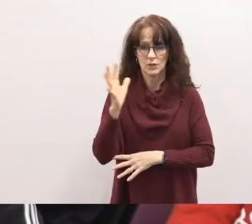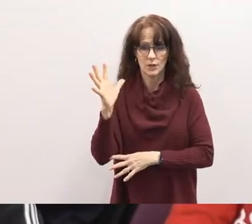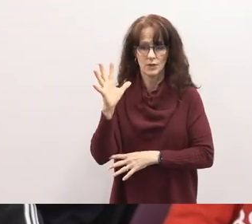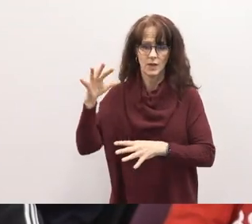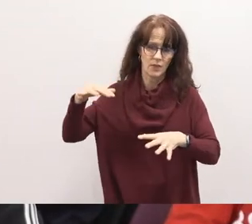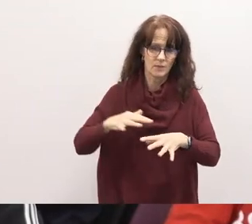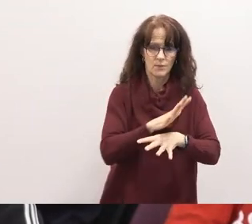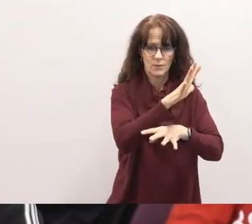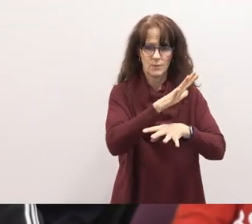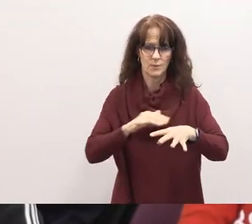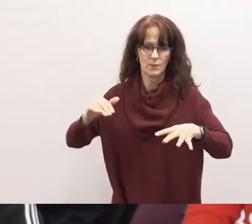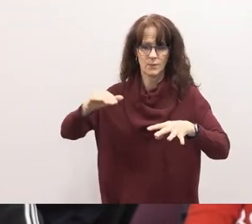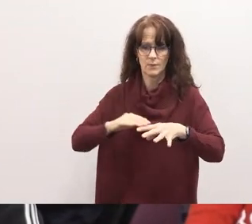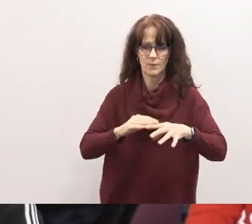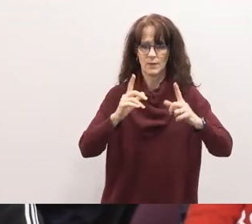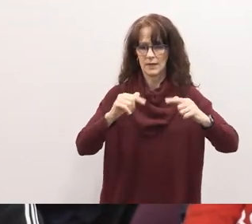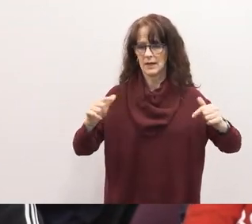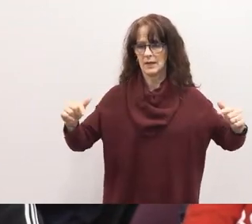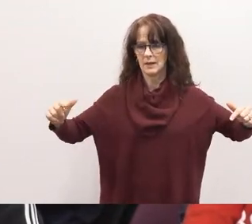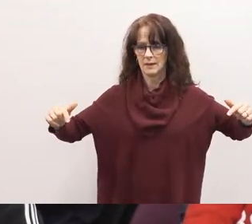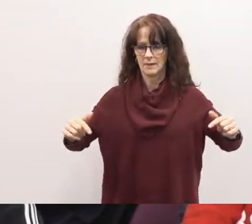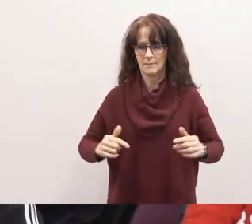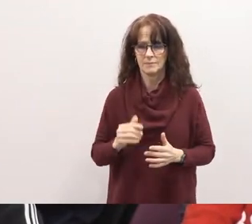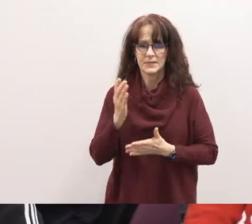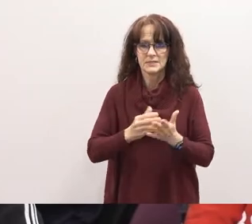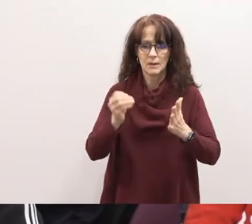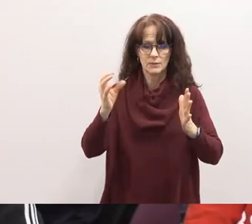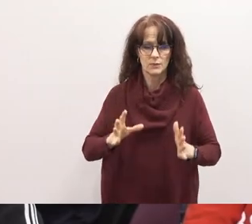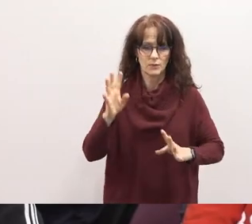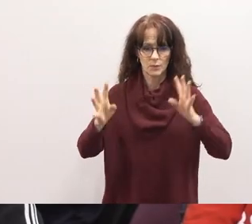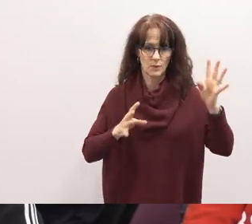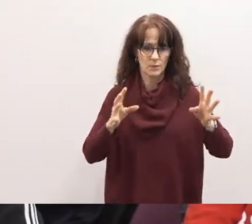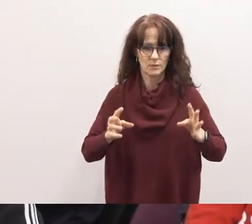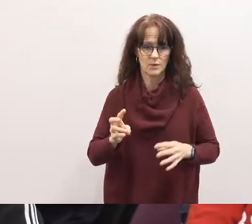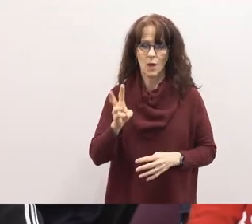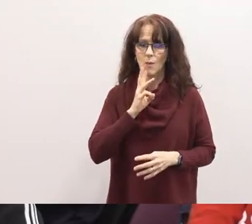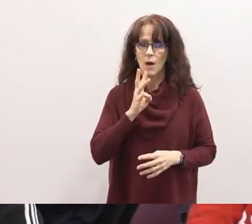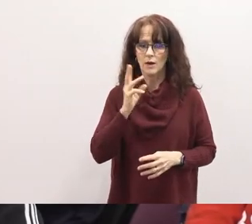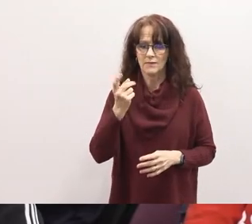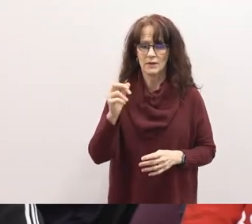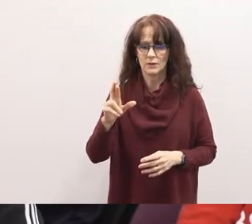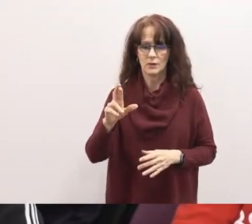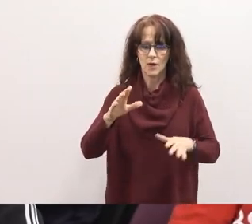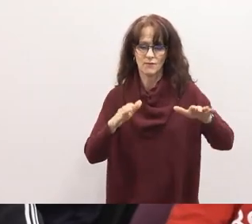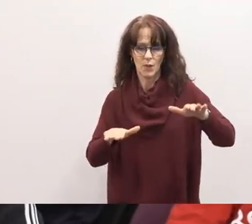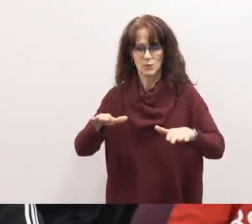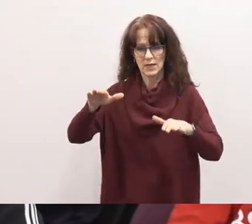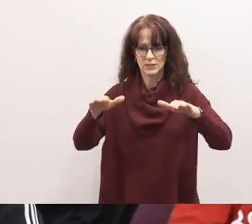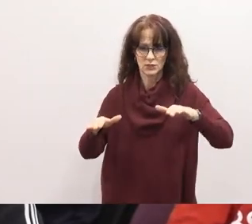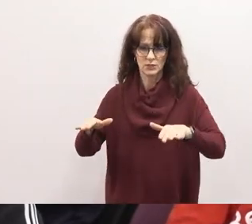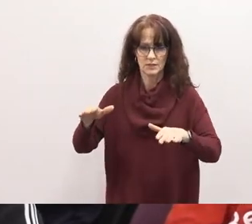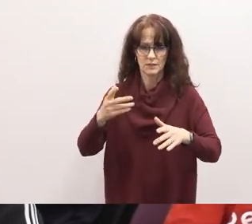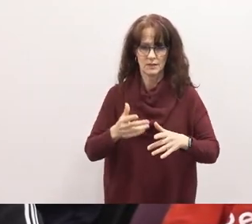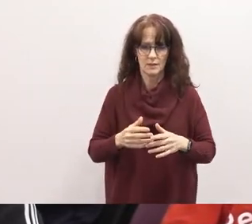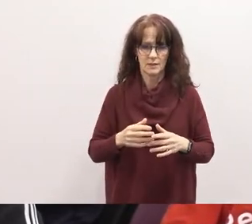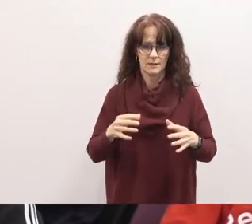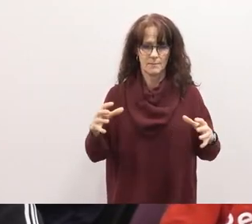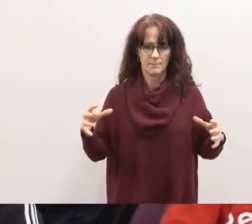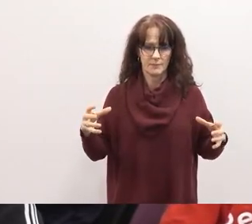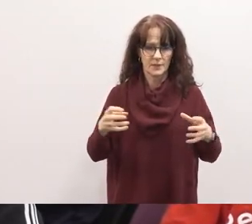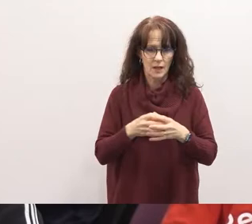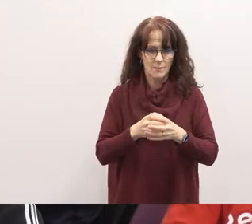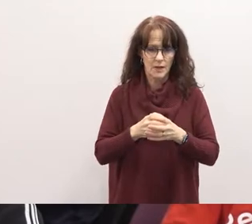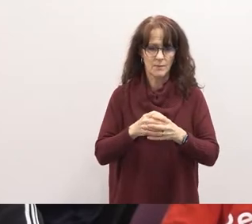seas, etc. Some students have created water filters, flare devices, compact